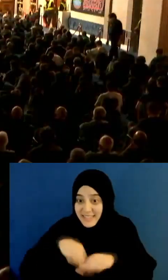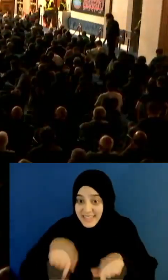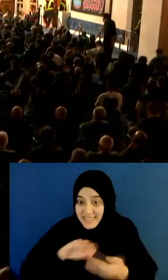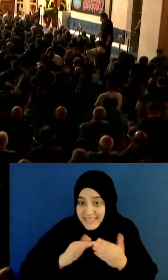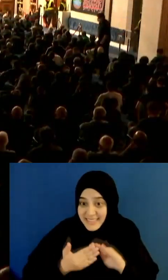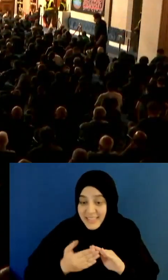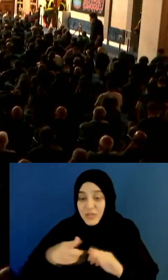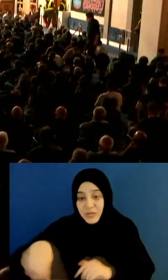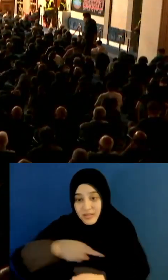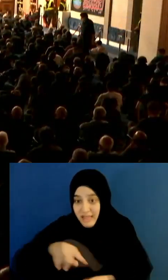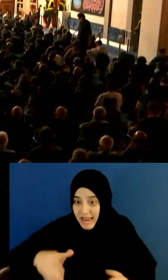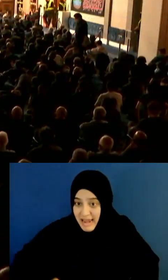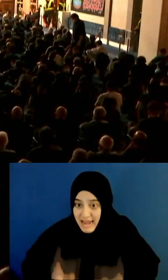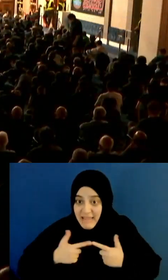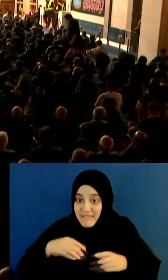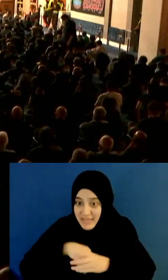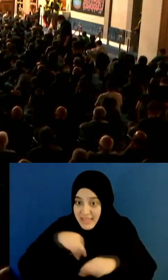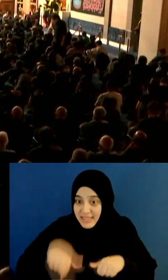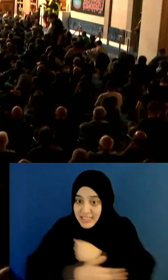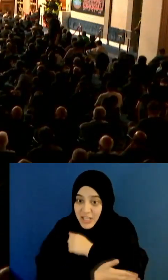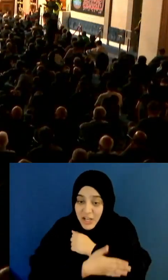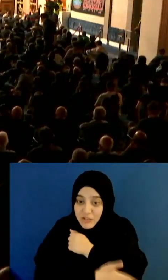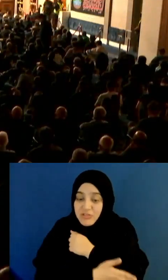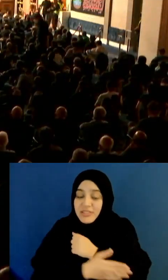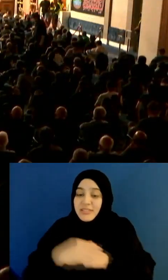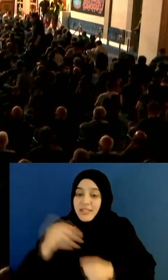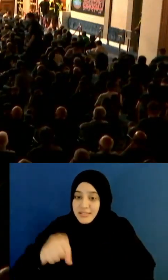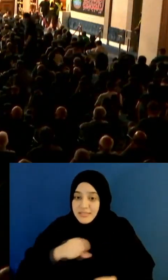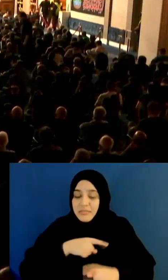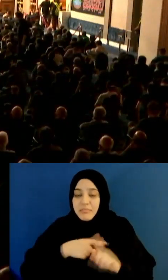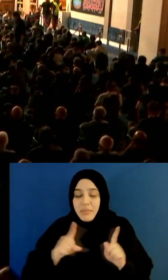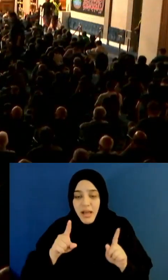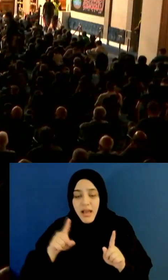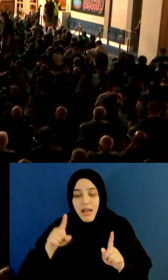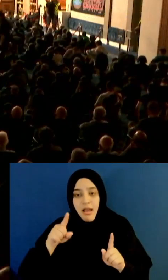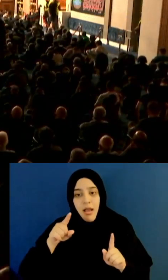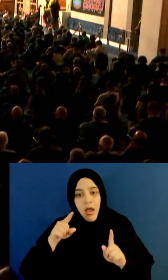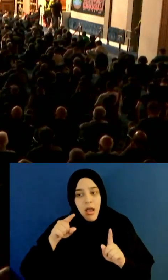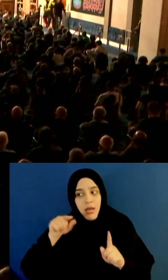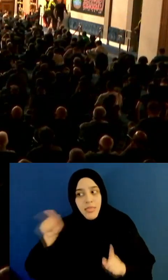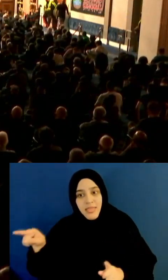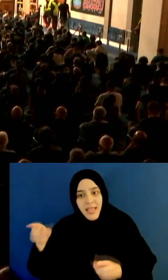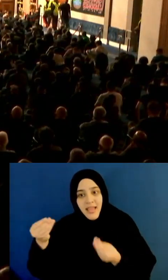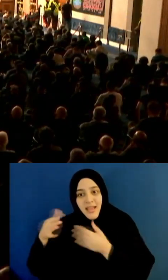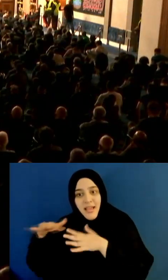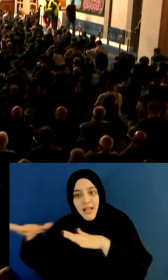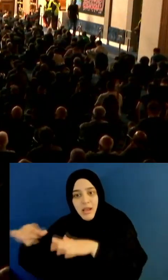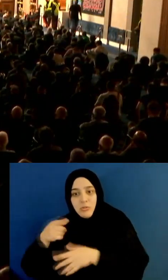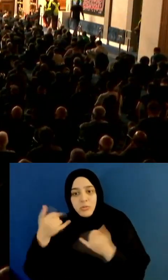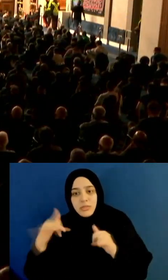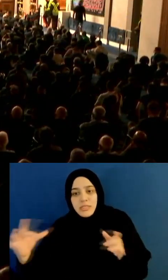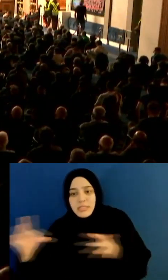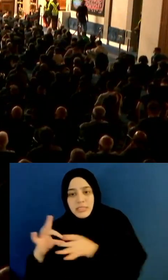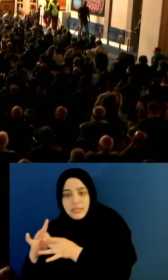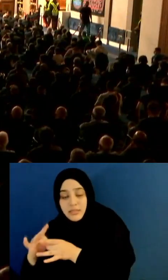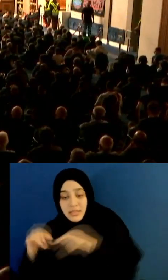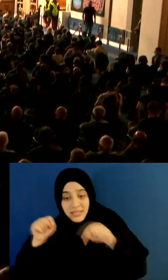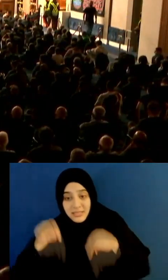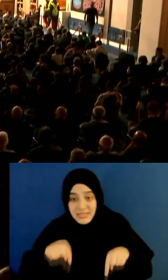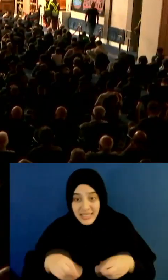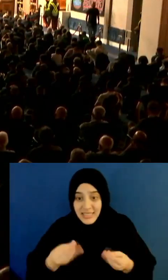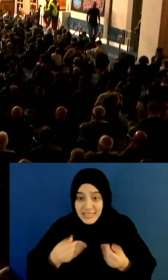This is the source of your sustenance. This is the source of your livelihood. To this